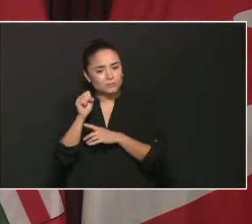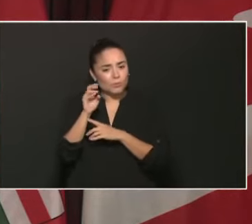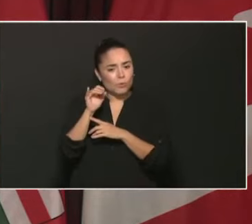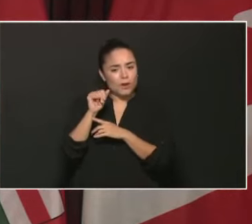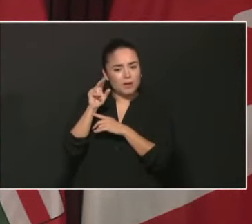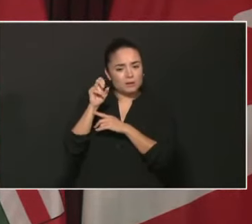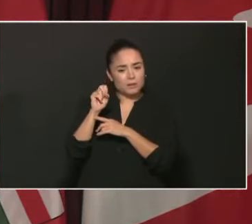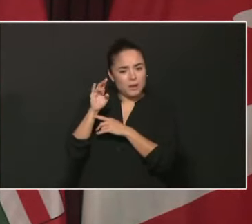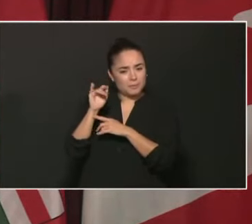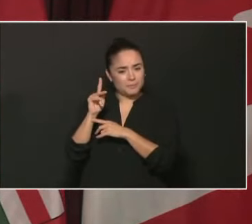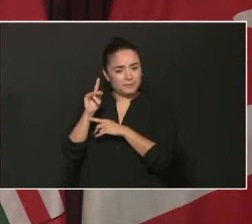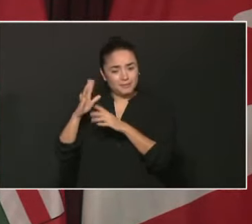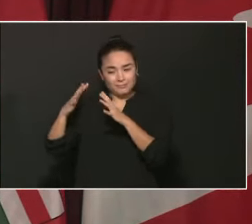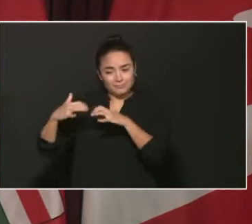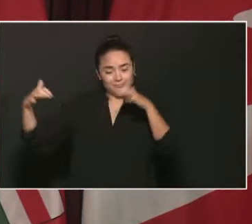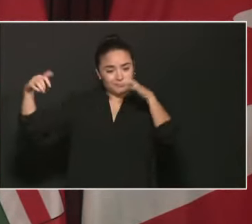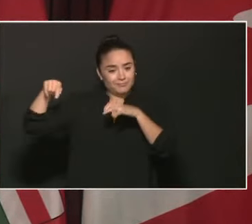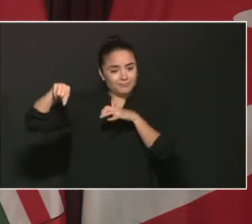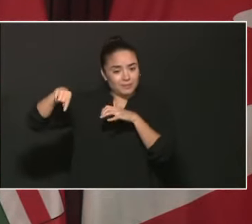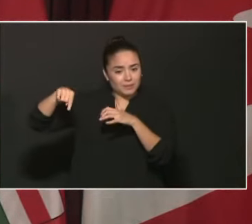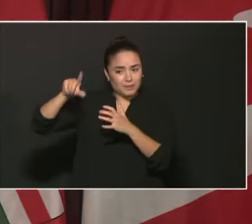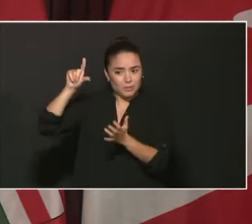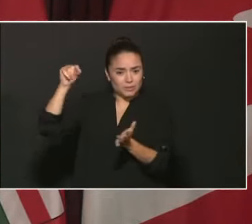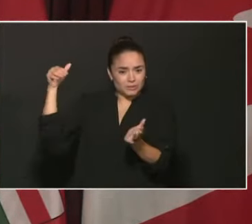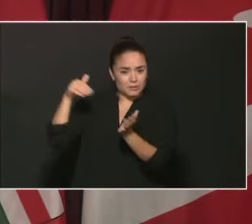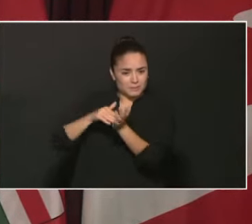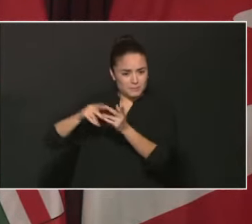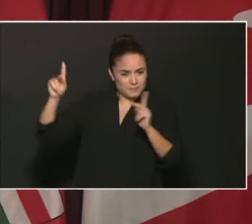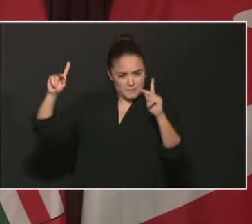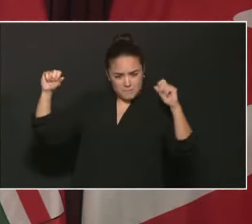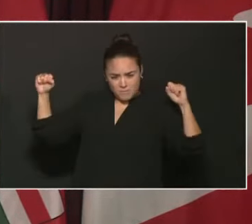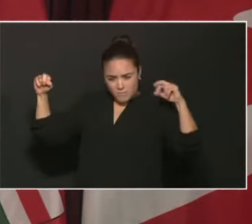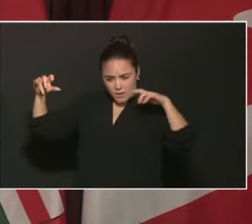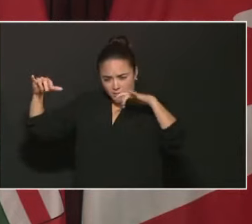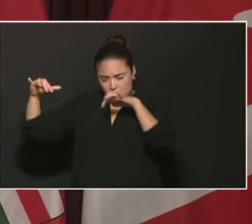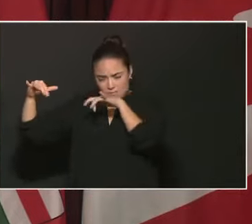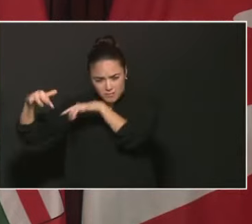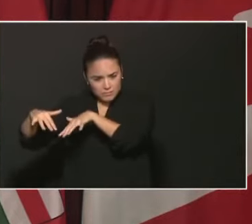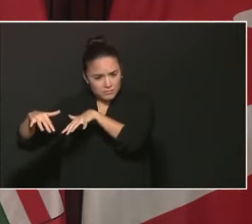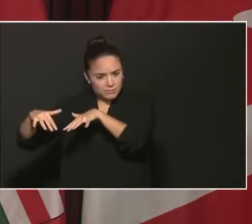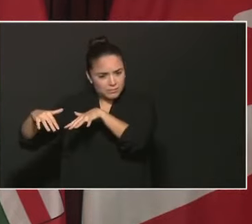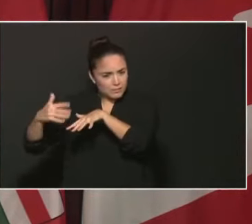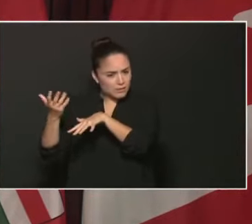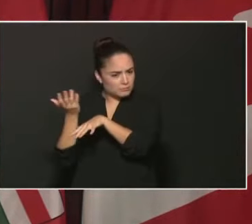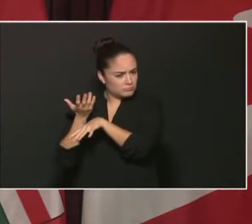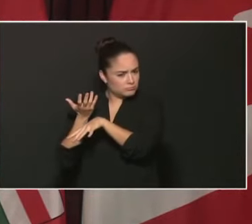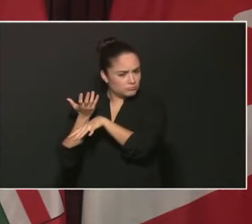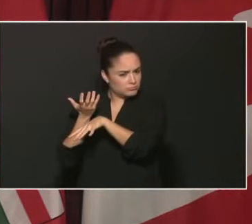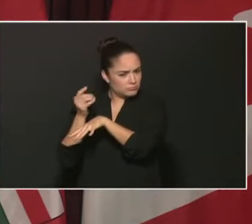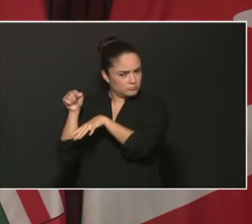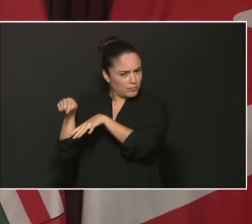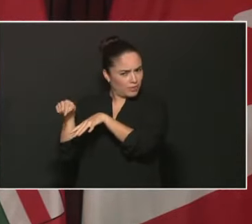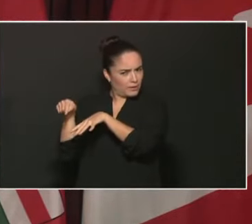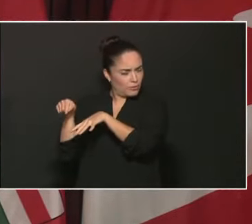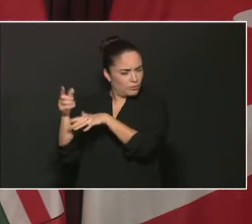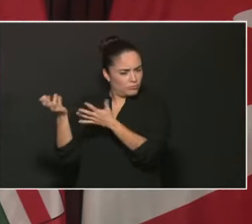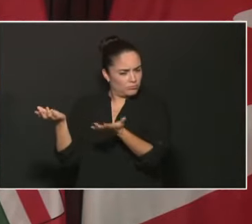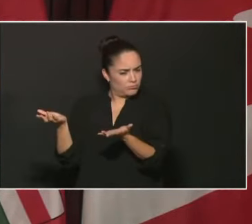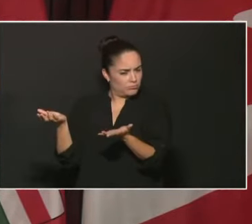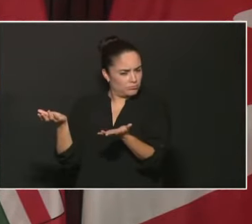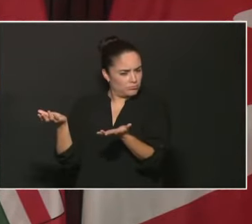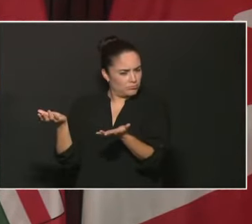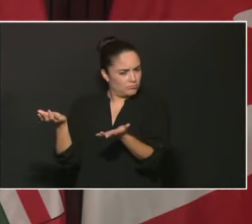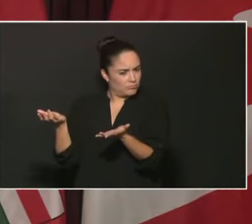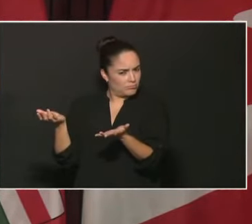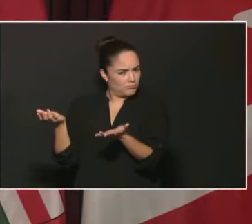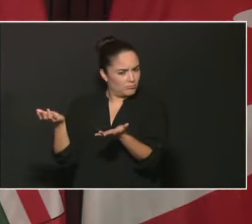people, can you explain, you mentioned data-driven decisions, but why was that deemed not